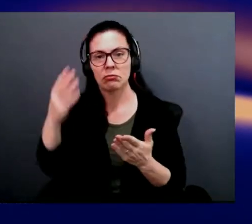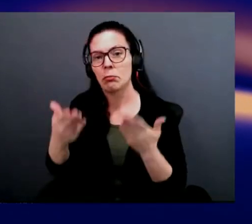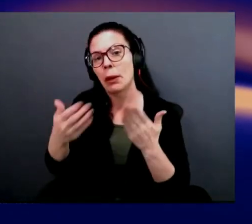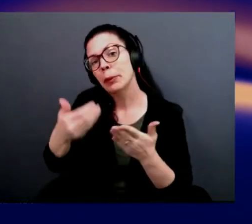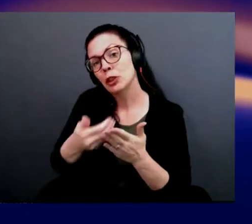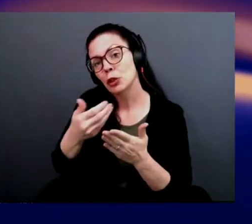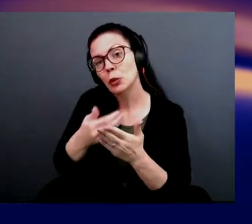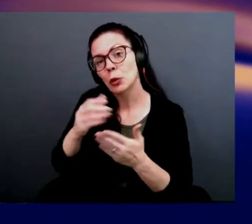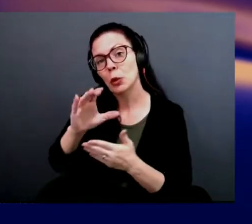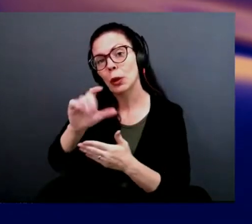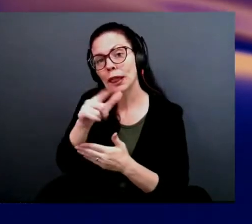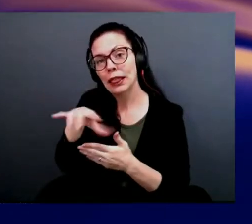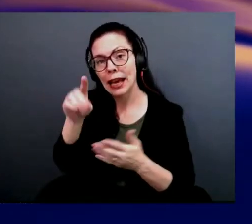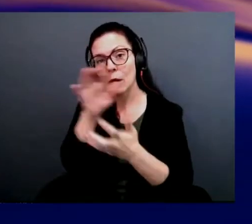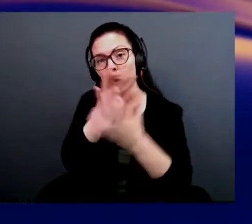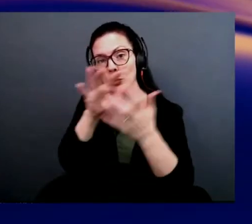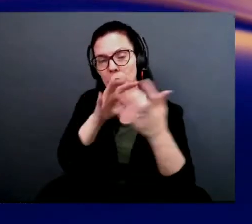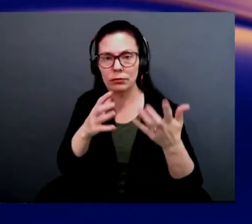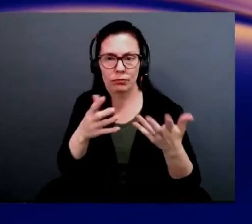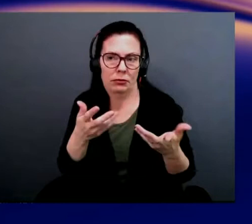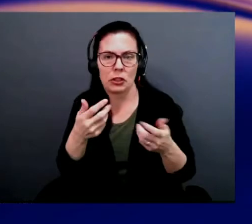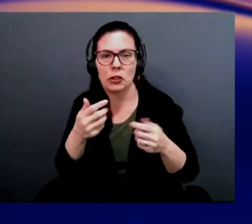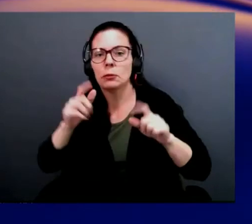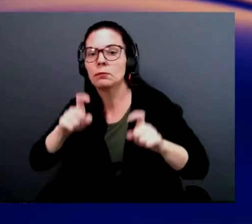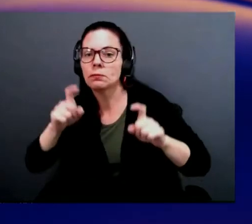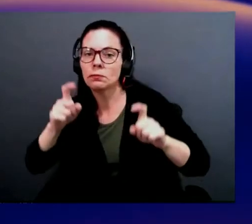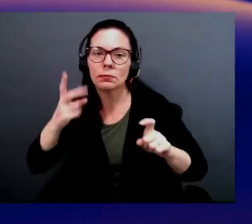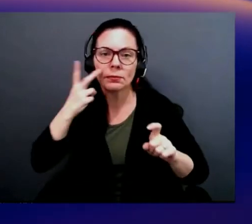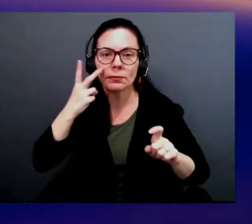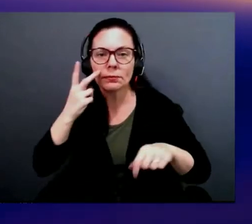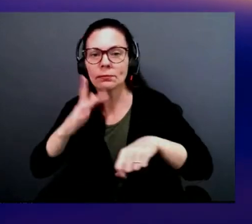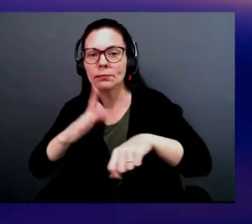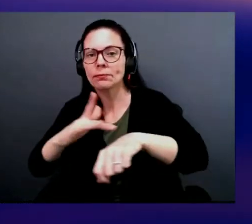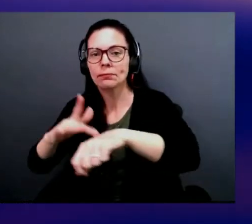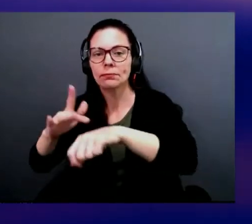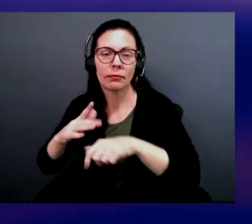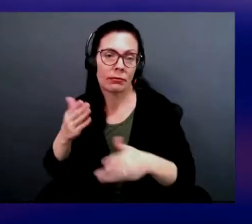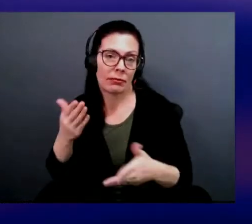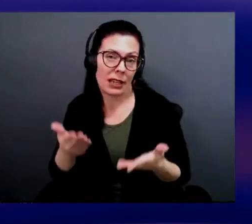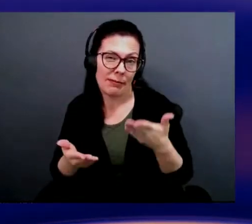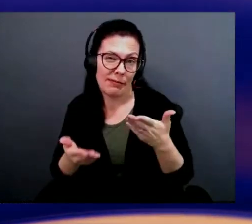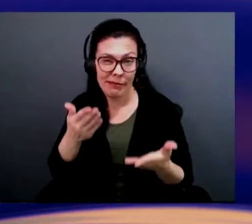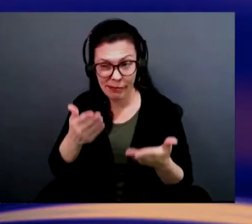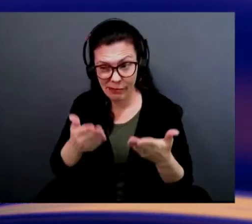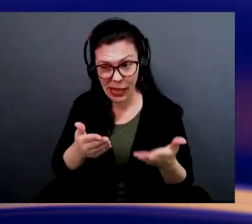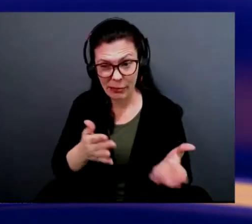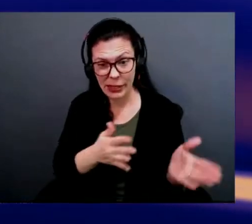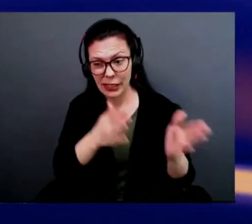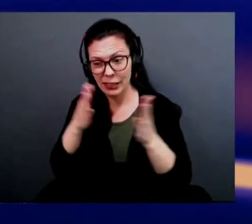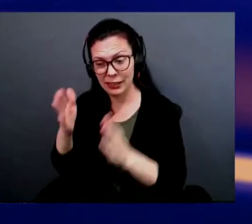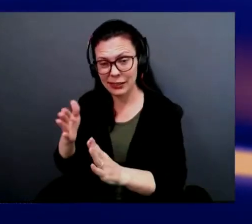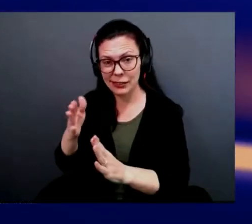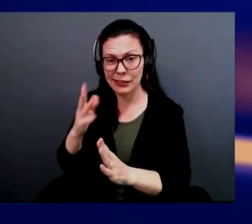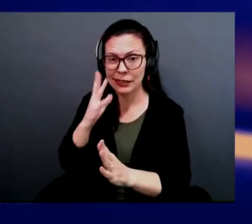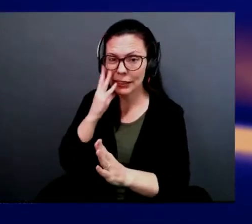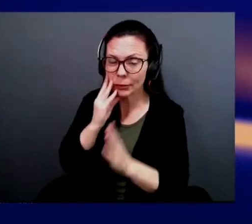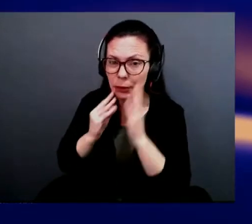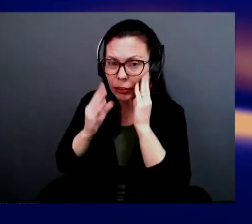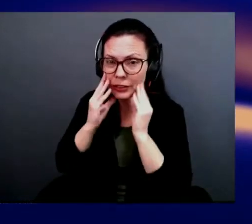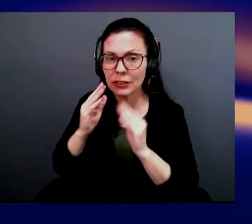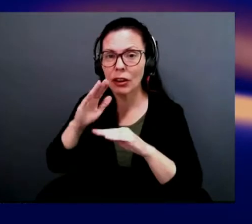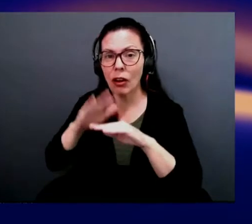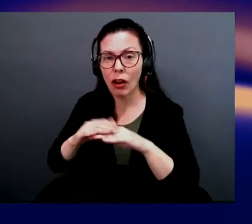and you're dabbling and getting your toes wet, maybe you're an experienced on-premise storage administrator,